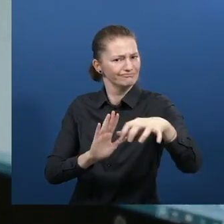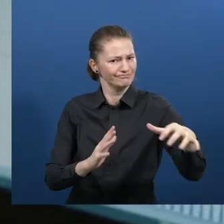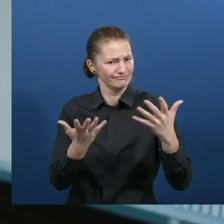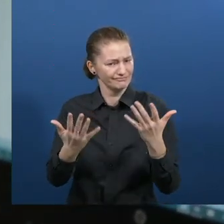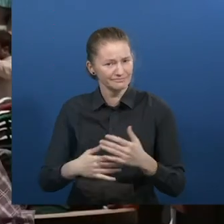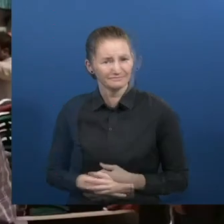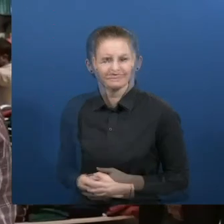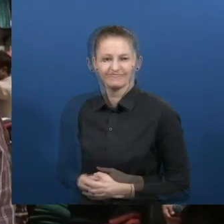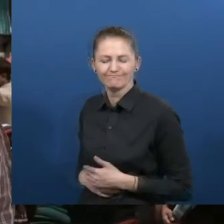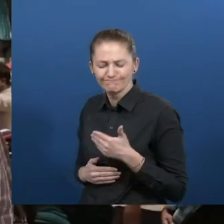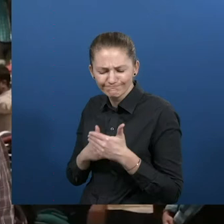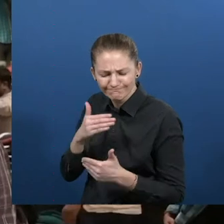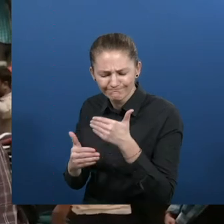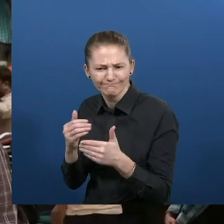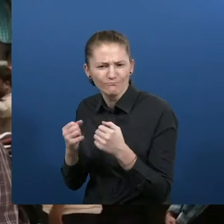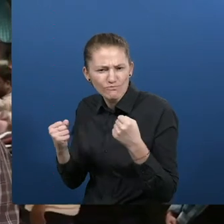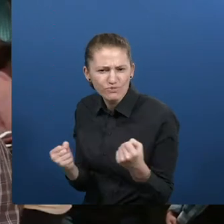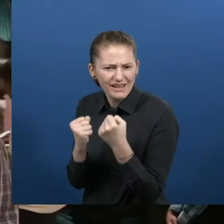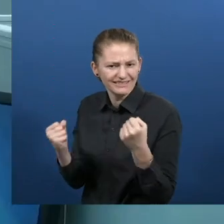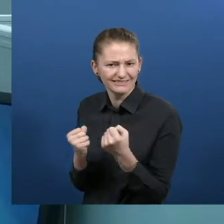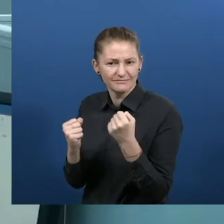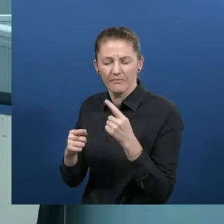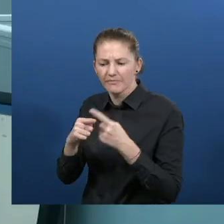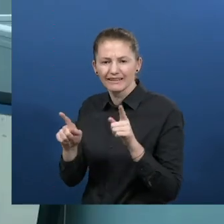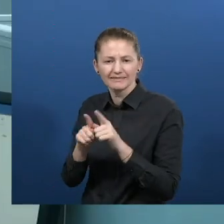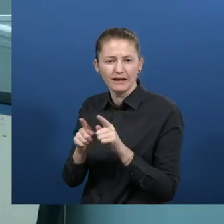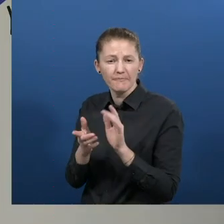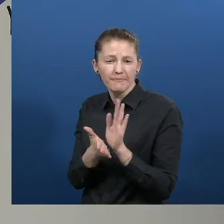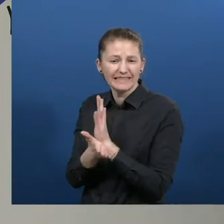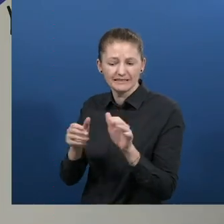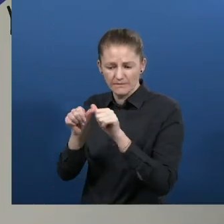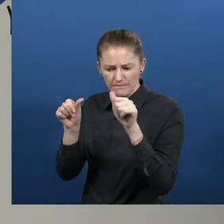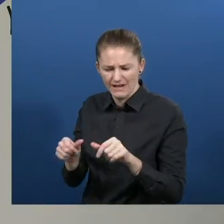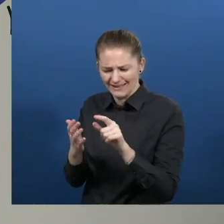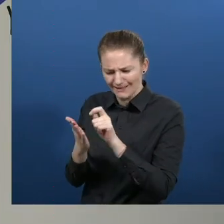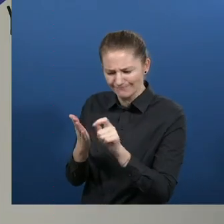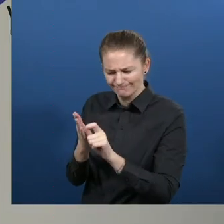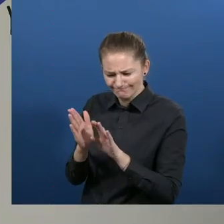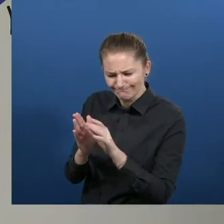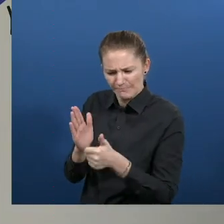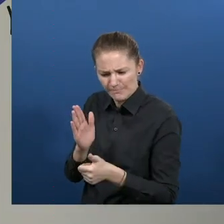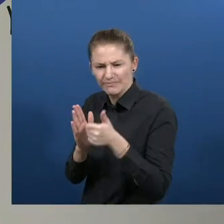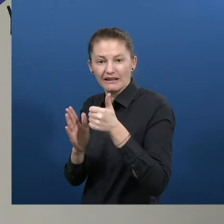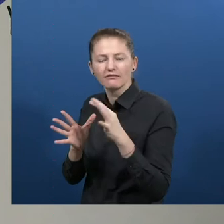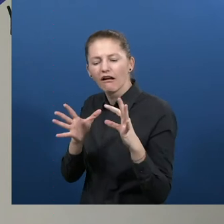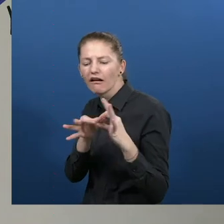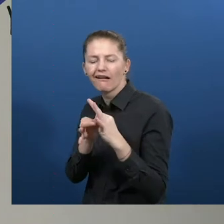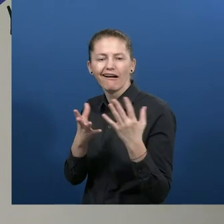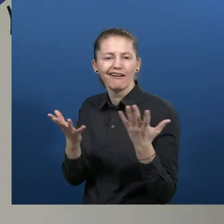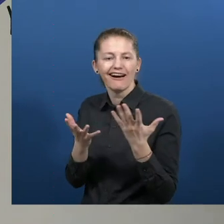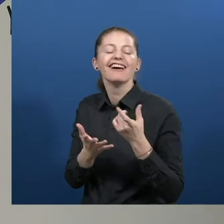Working hands-on to develop a business model with revenue projections sharpens our